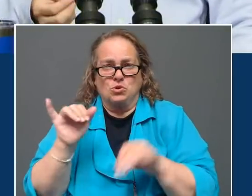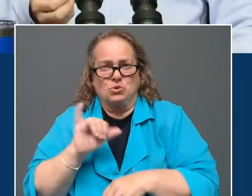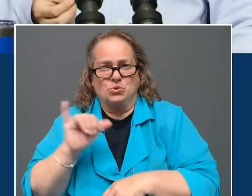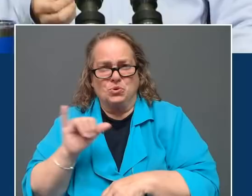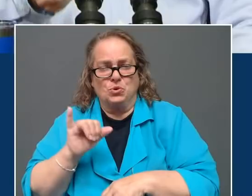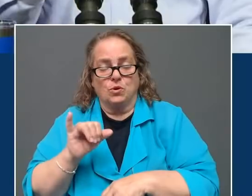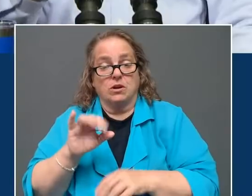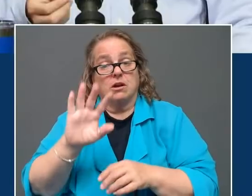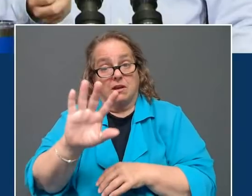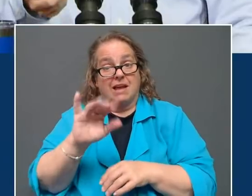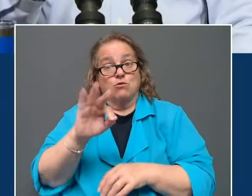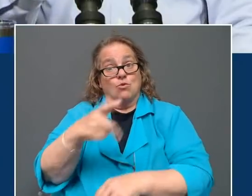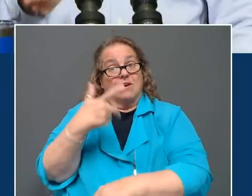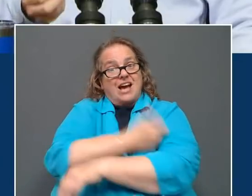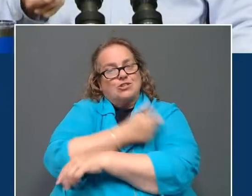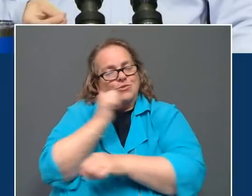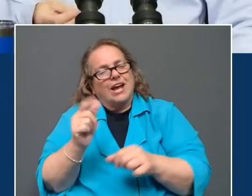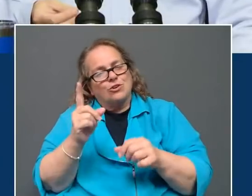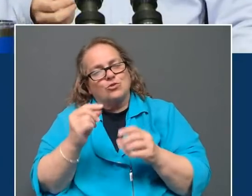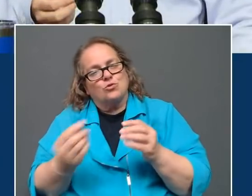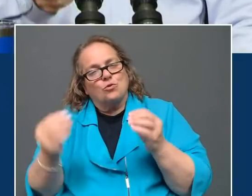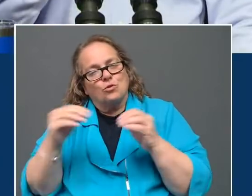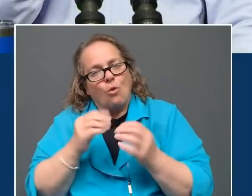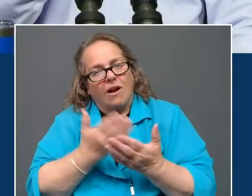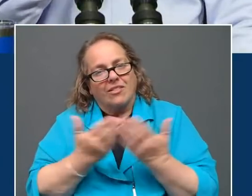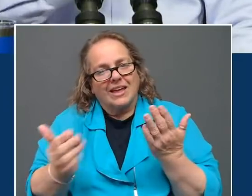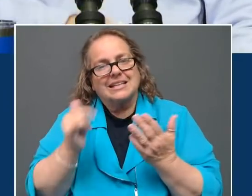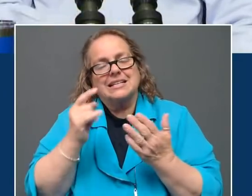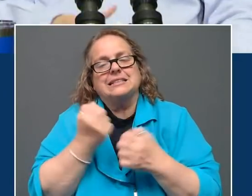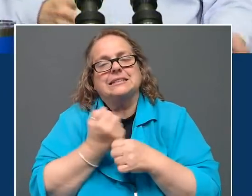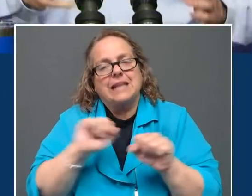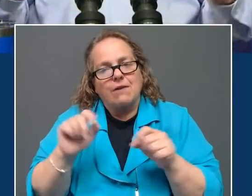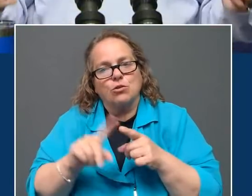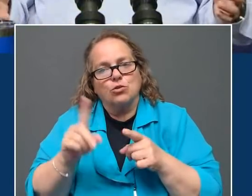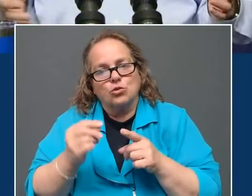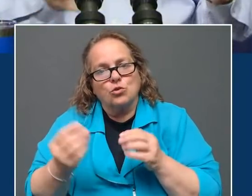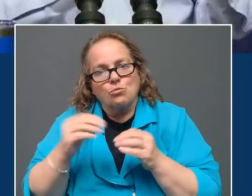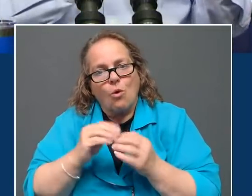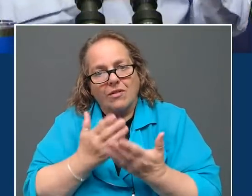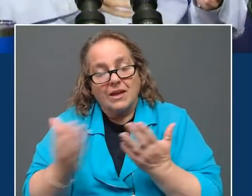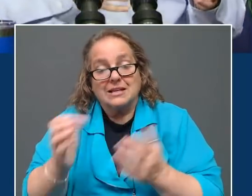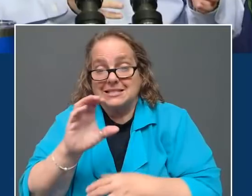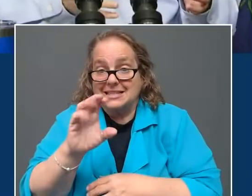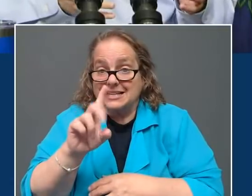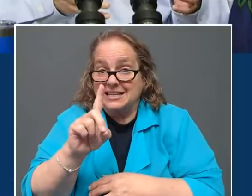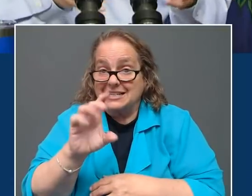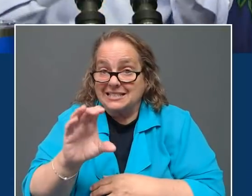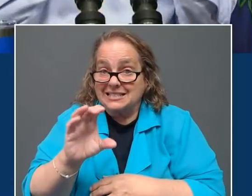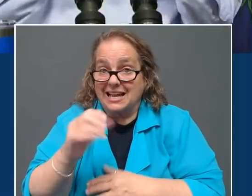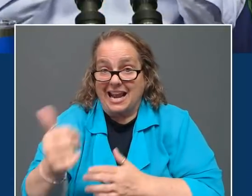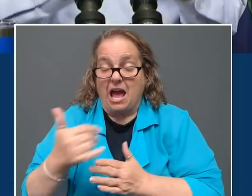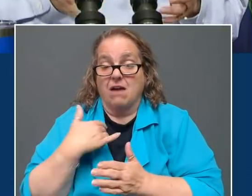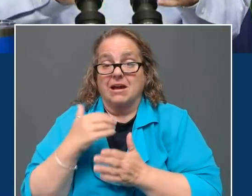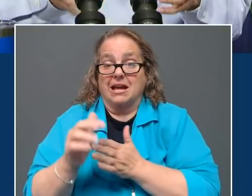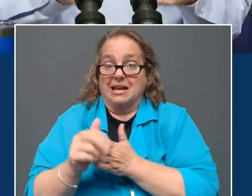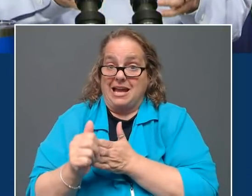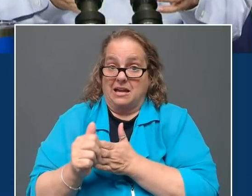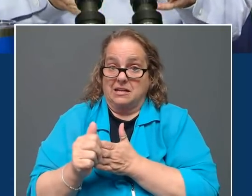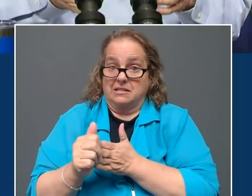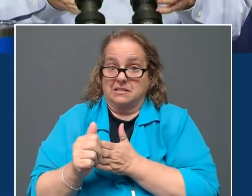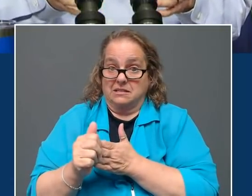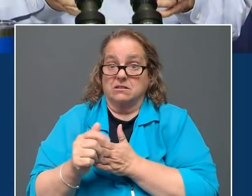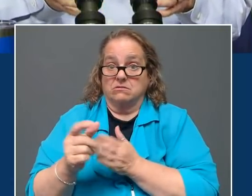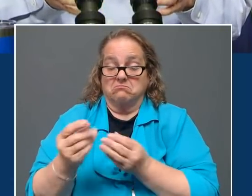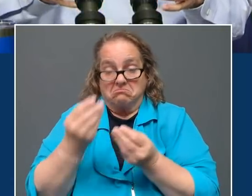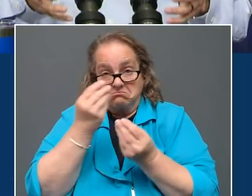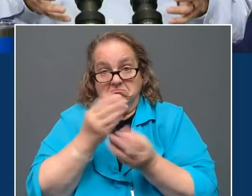more things. It is safer to do more things. The CDC is coming out with this guidance. It started out being with fully